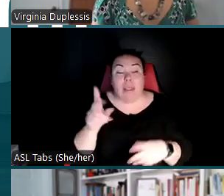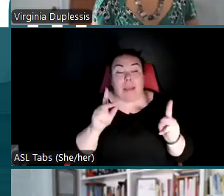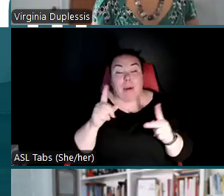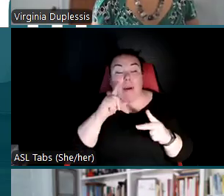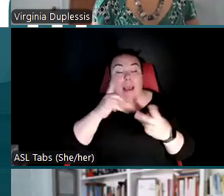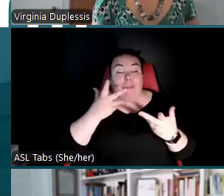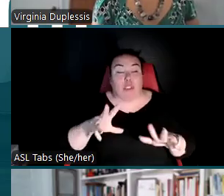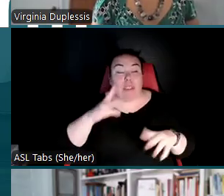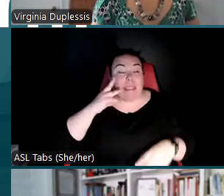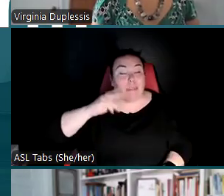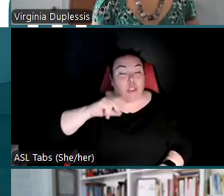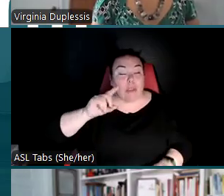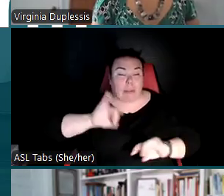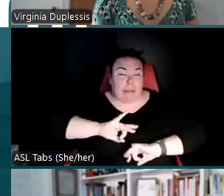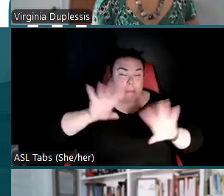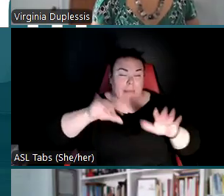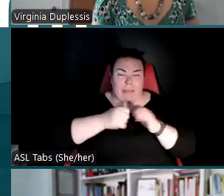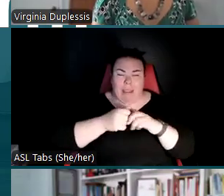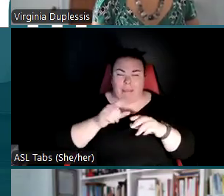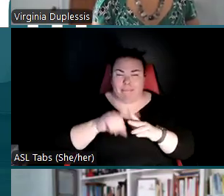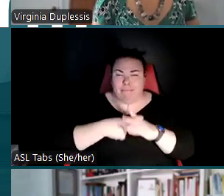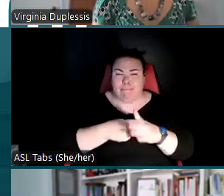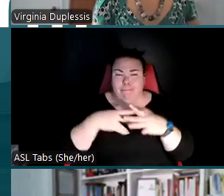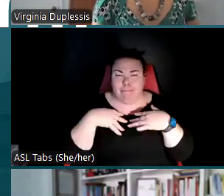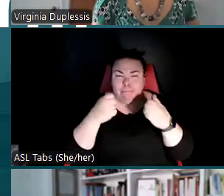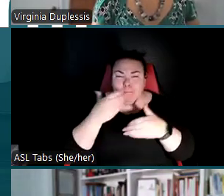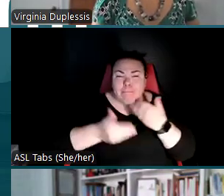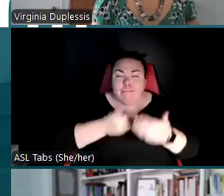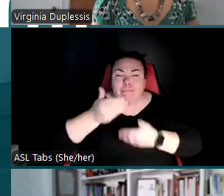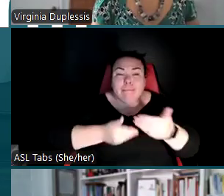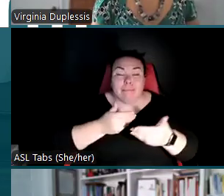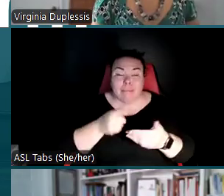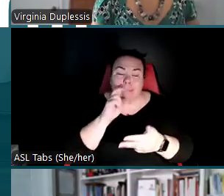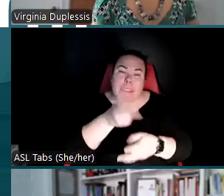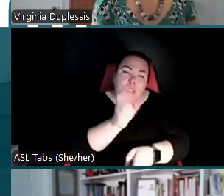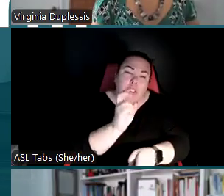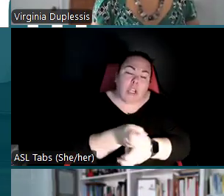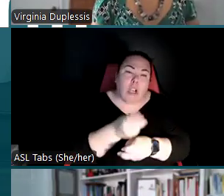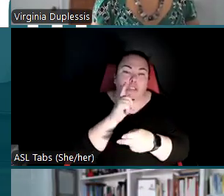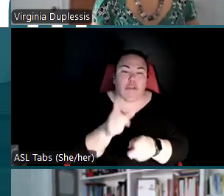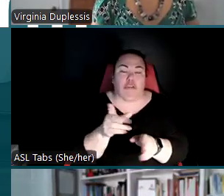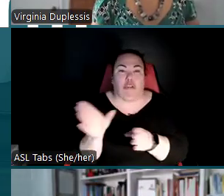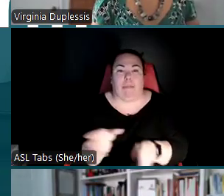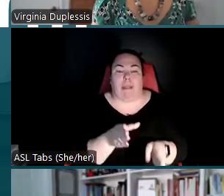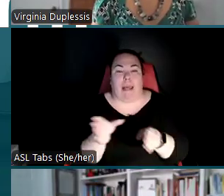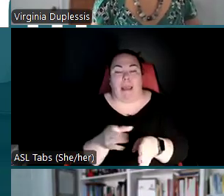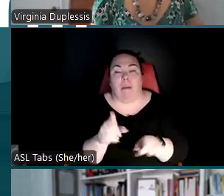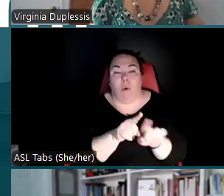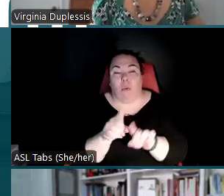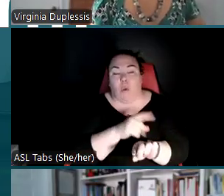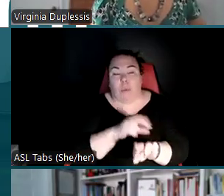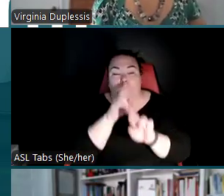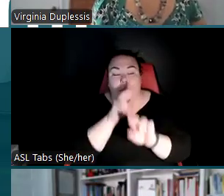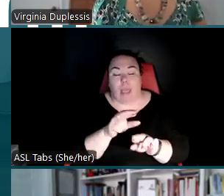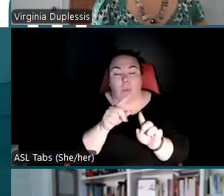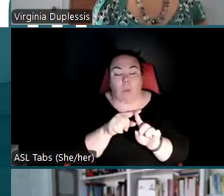their recovery. It's really challenging for communities to plan for and respond to populations impacted by